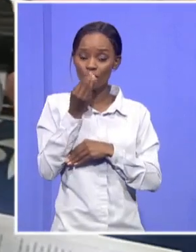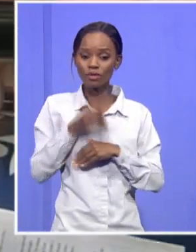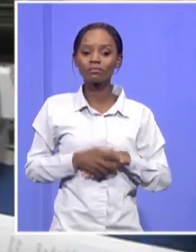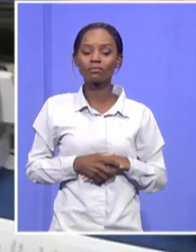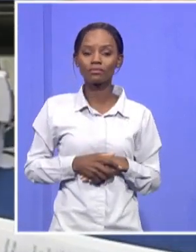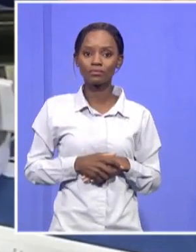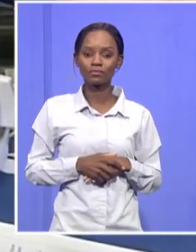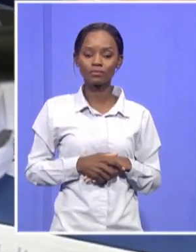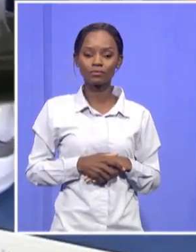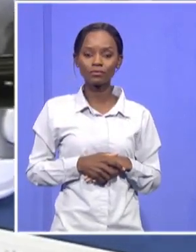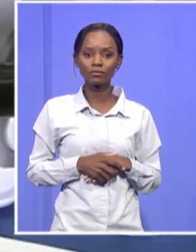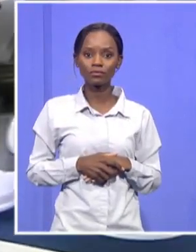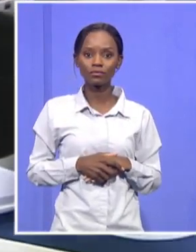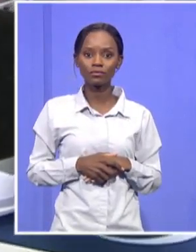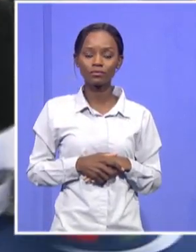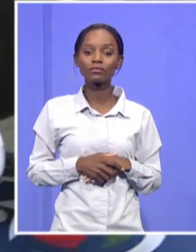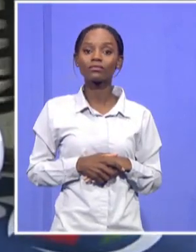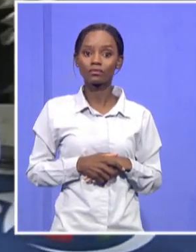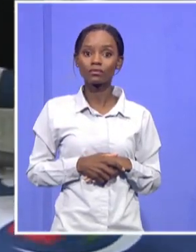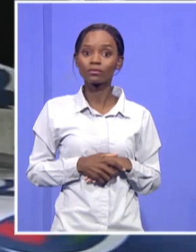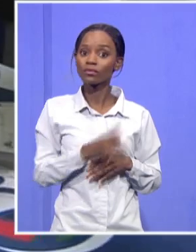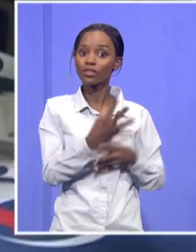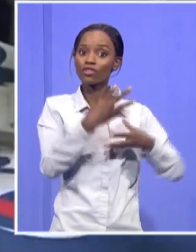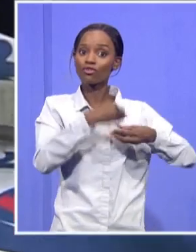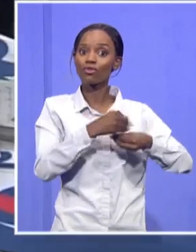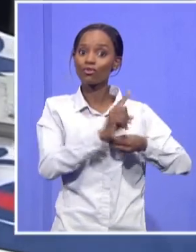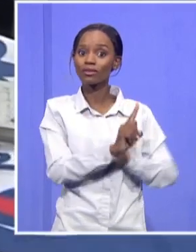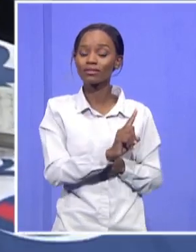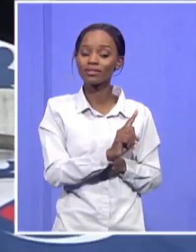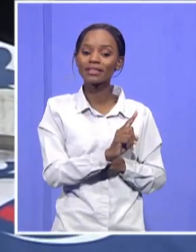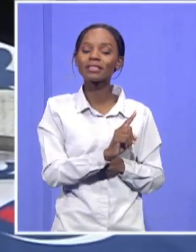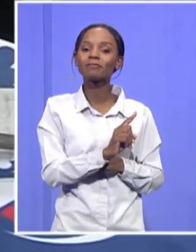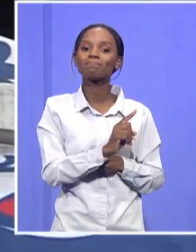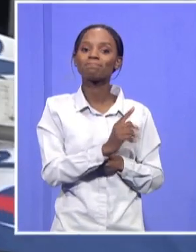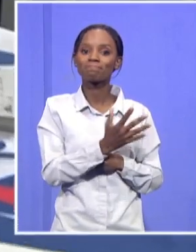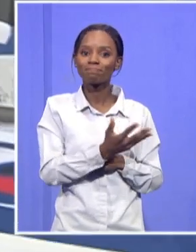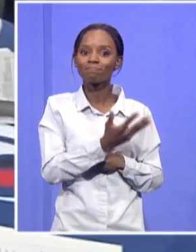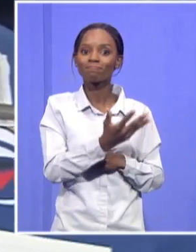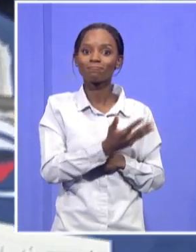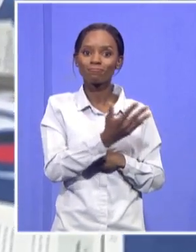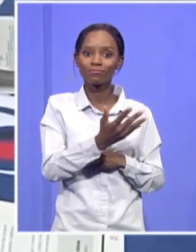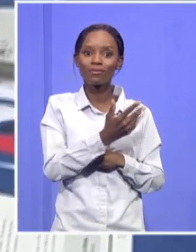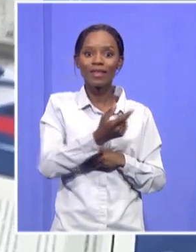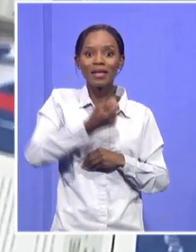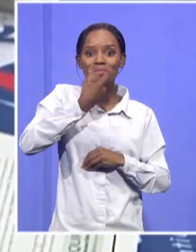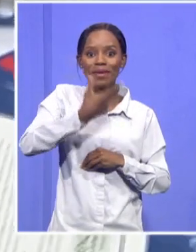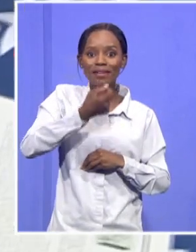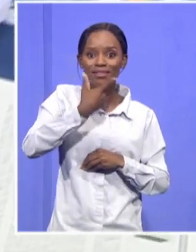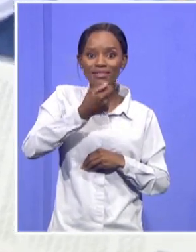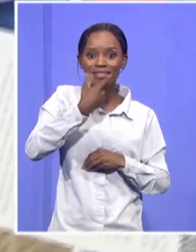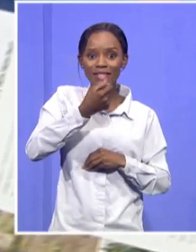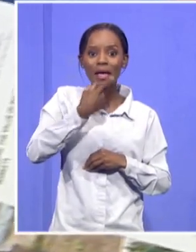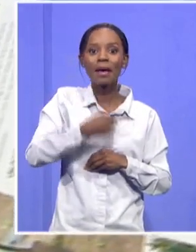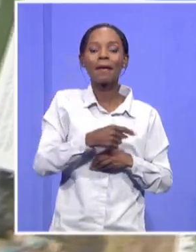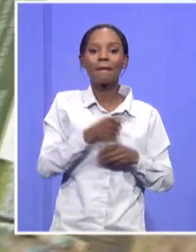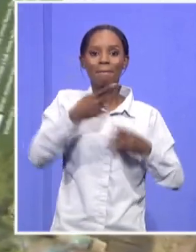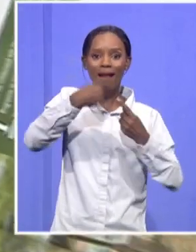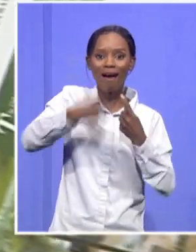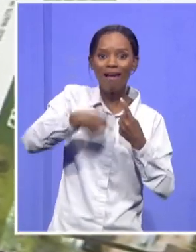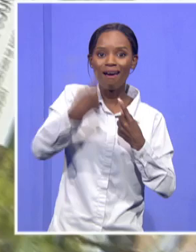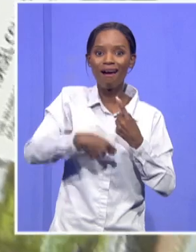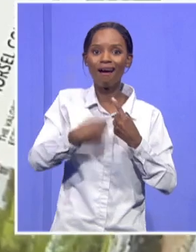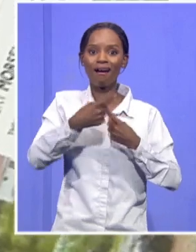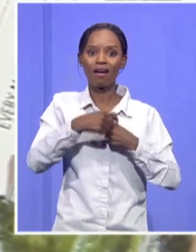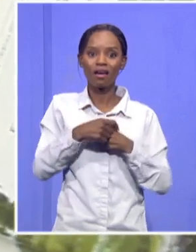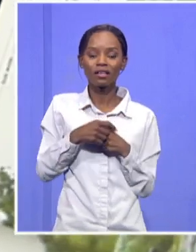food? Yes. Which also includes the peels, the onion peels, the banana peels,